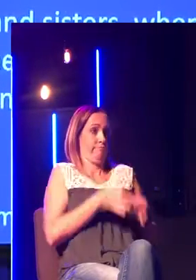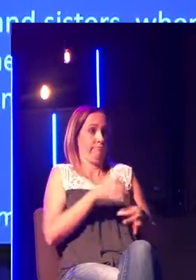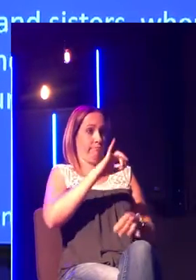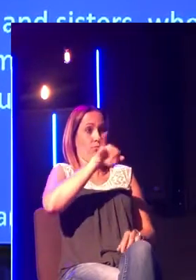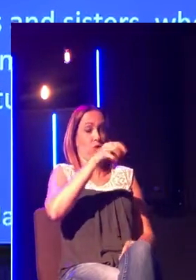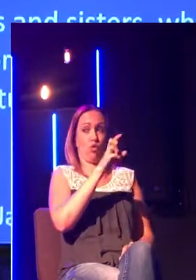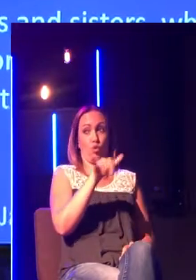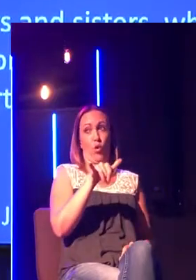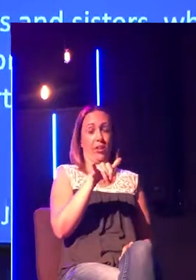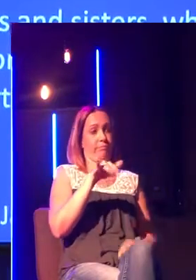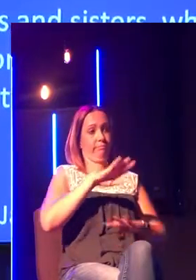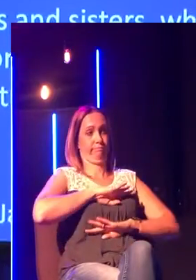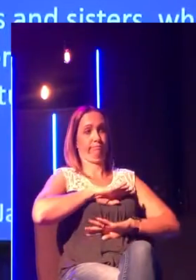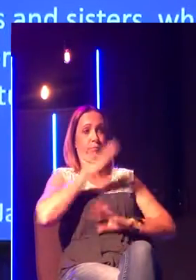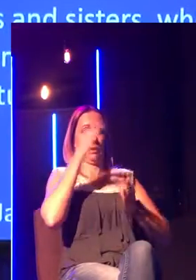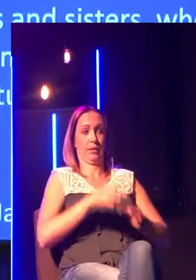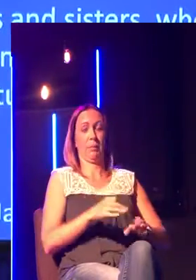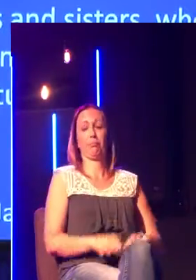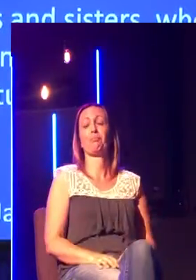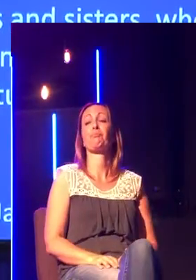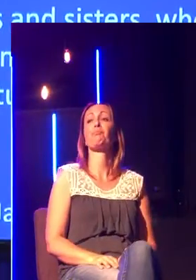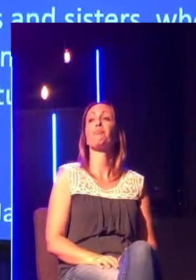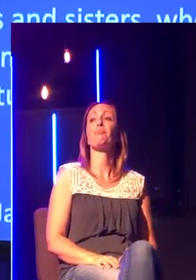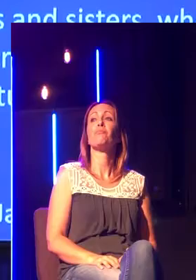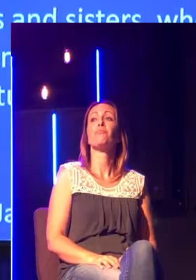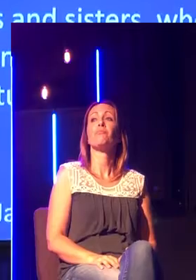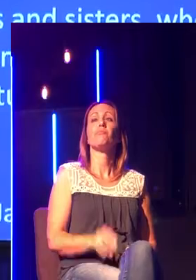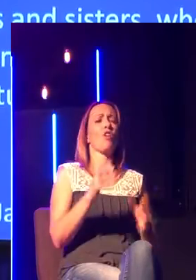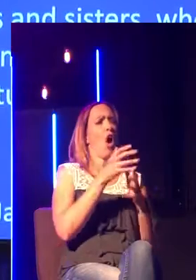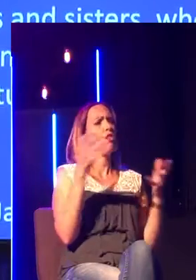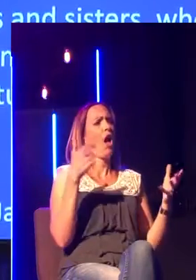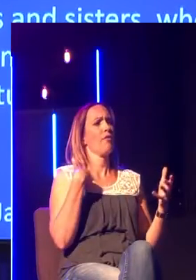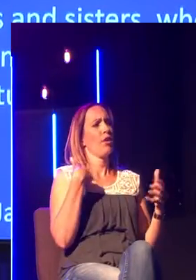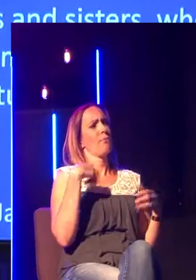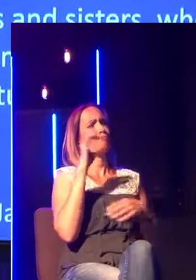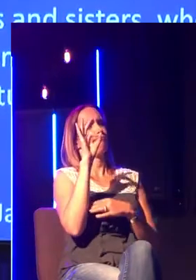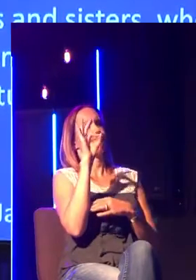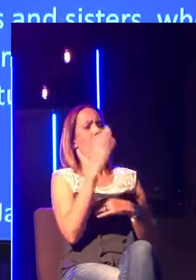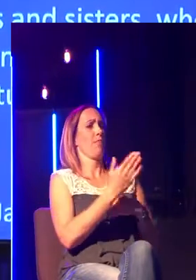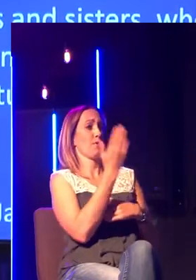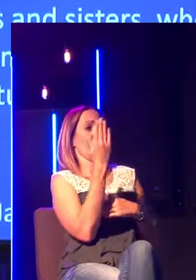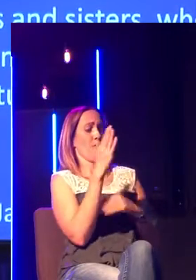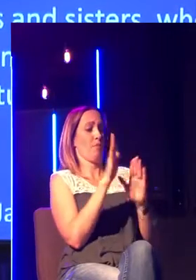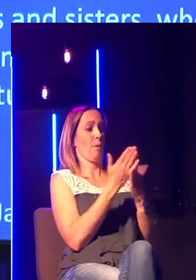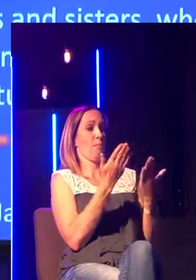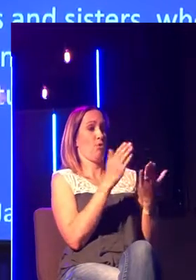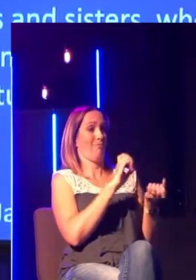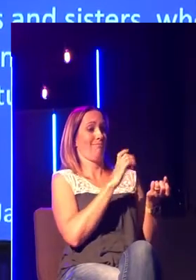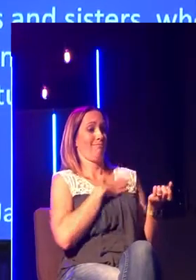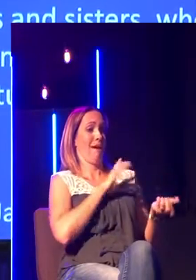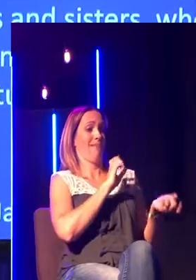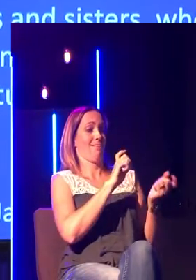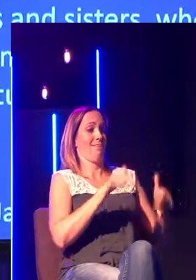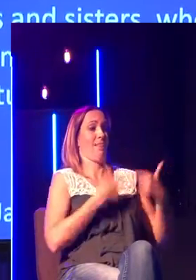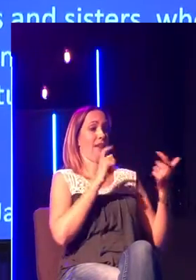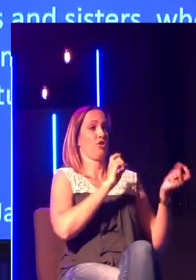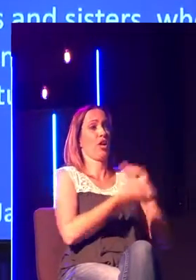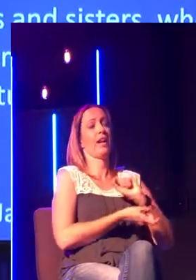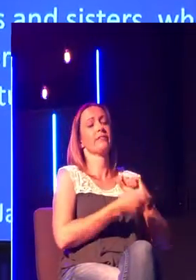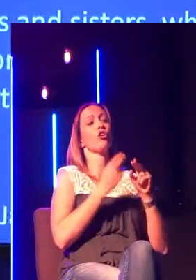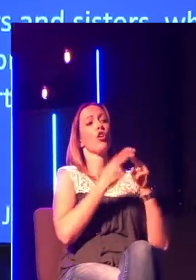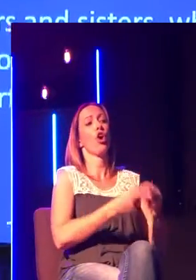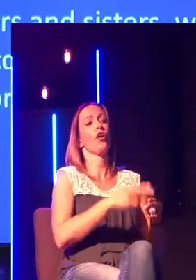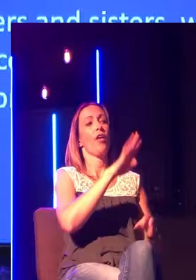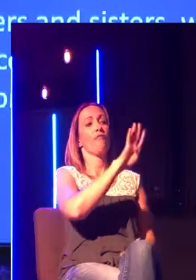comes to joy. There is a lot of what I'm going to share this morning that's from a book that changed my life. It's called The 4-8